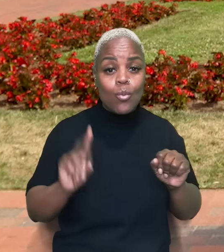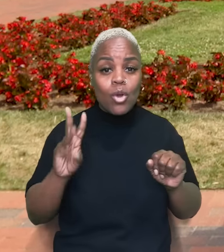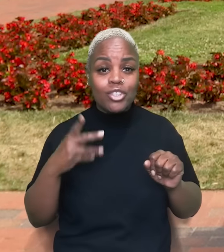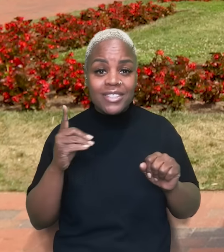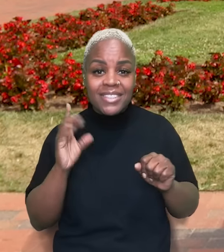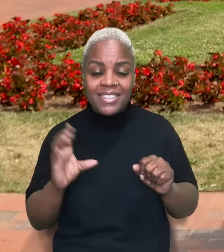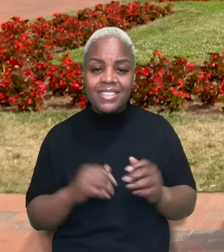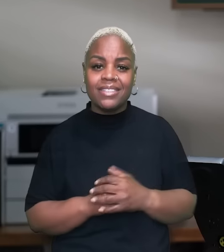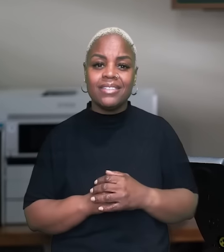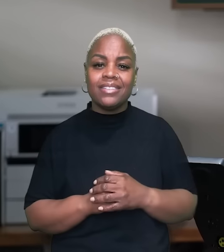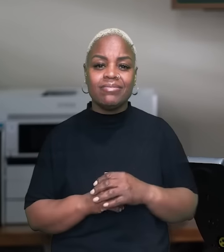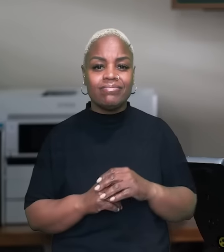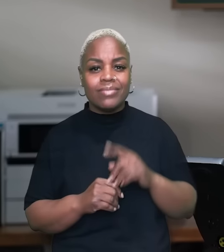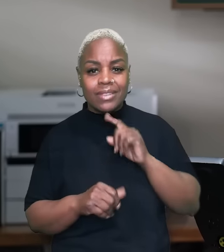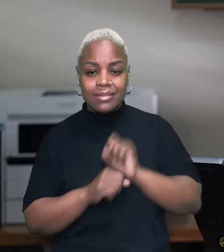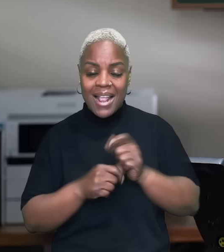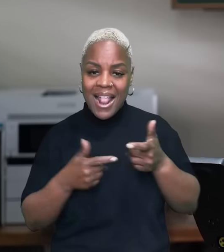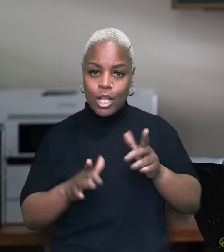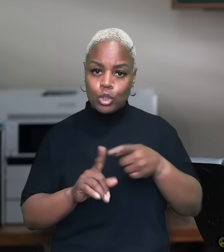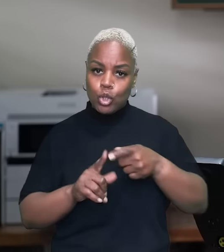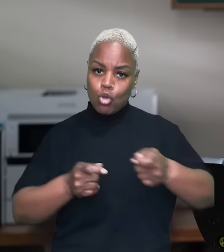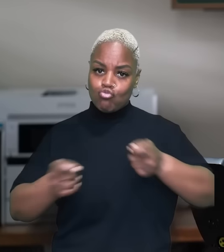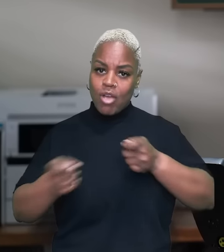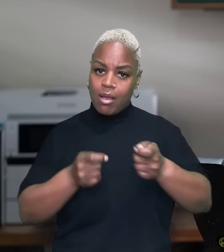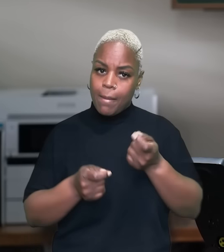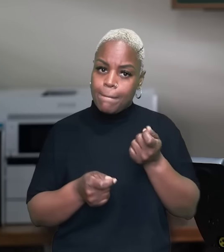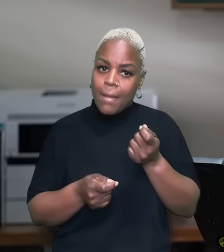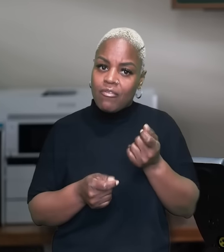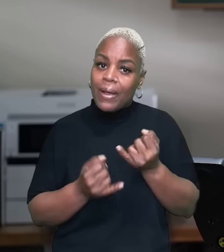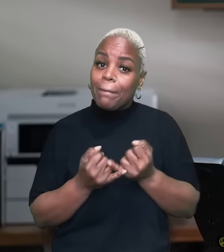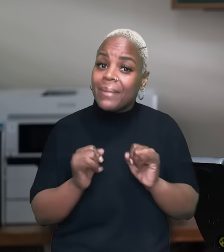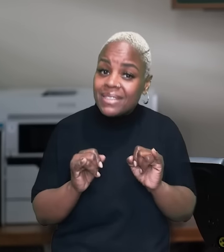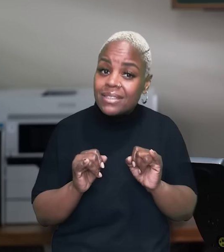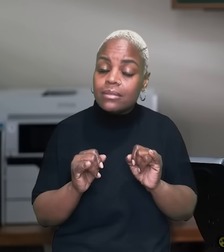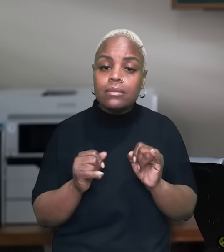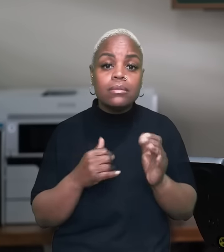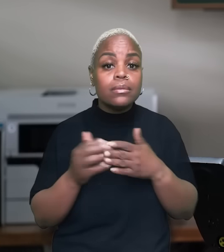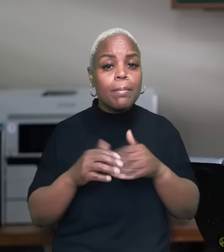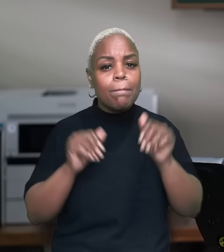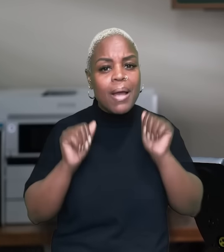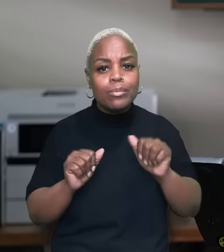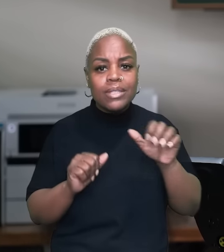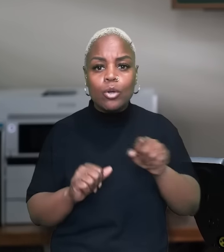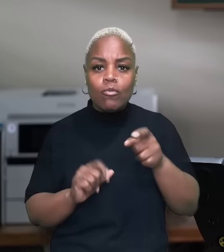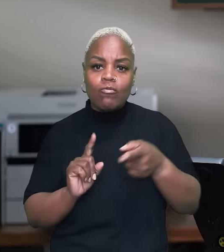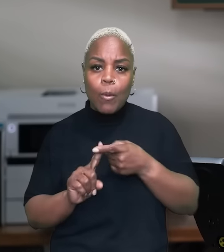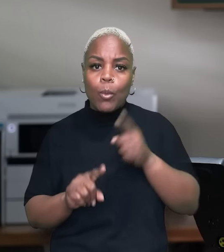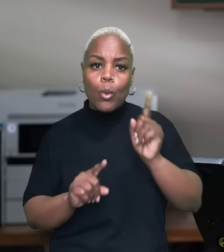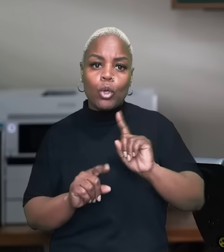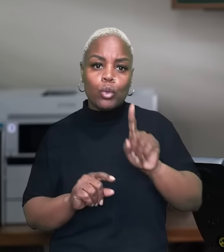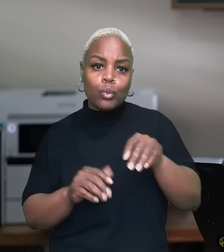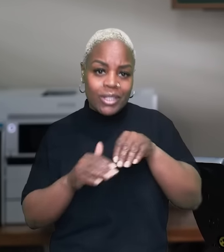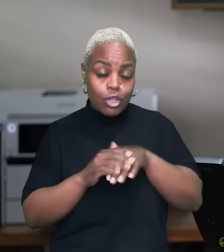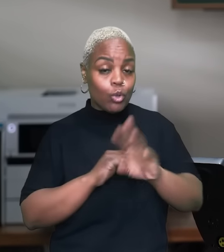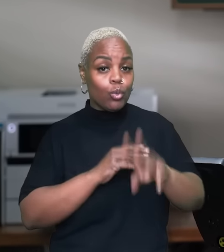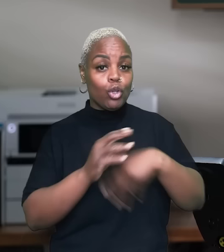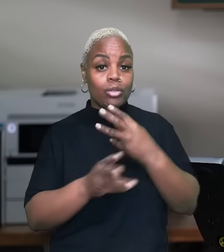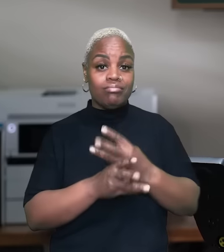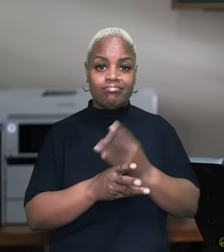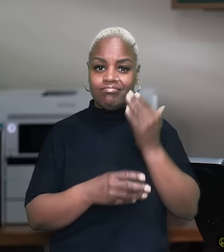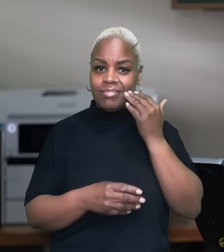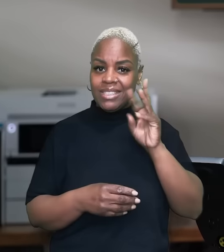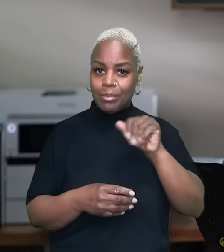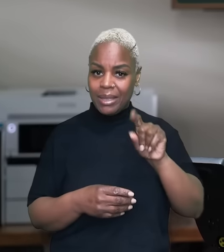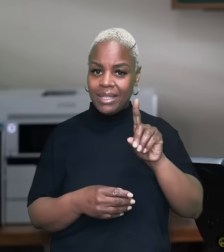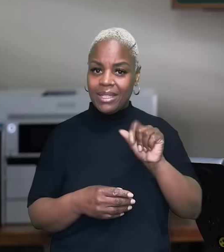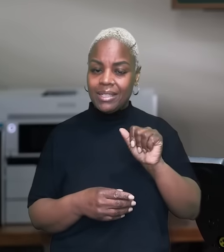Washington, D.C. This lets you regain that bit of independence that was possibly taken from you when you entered the world of a